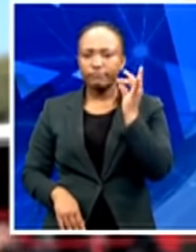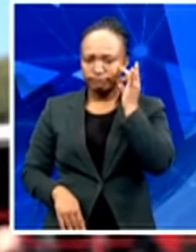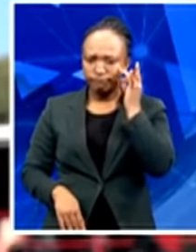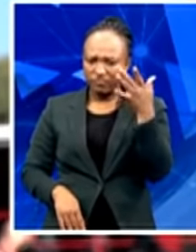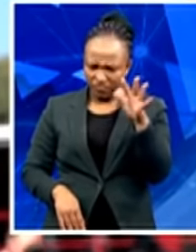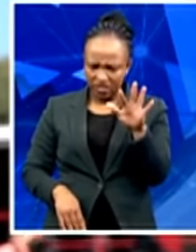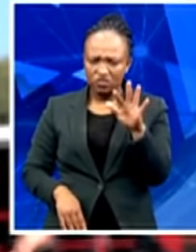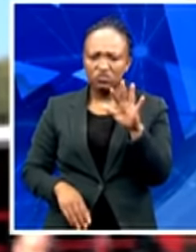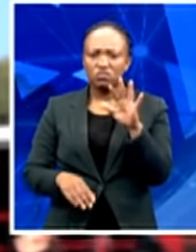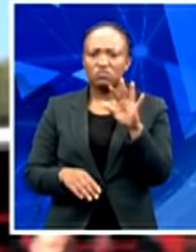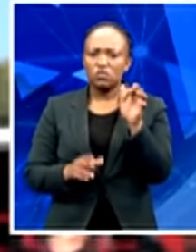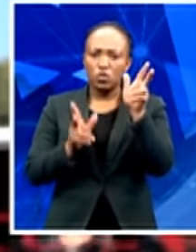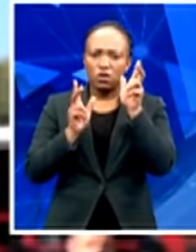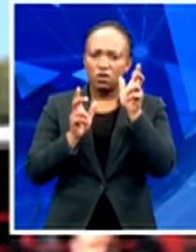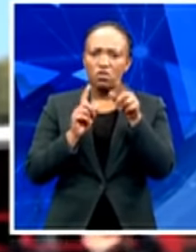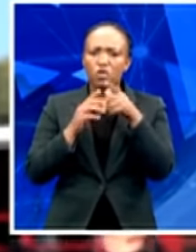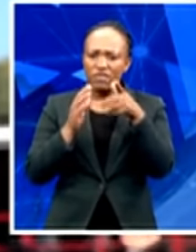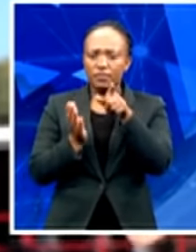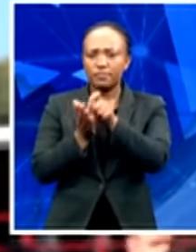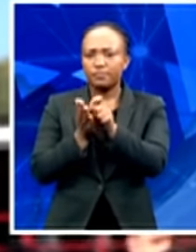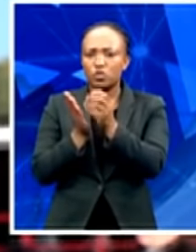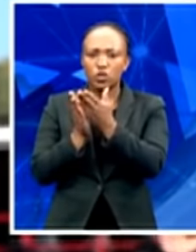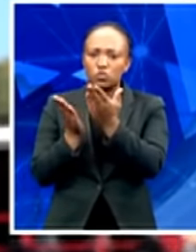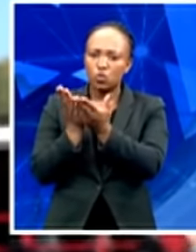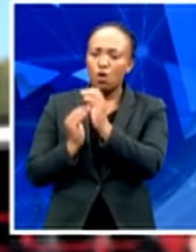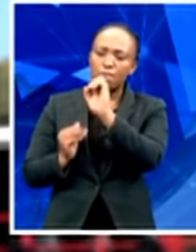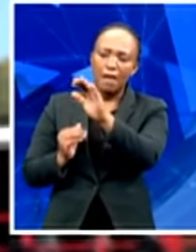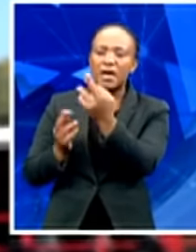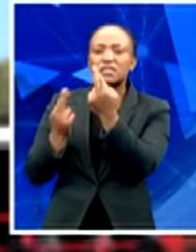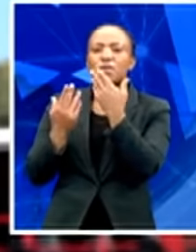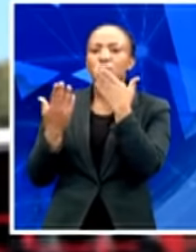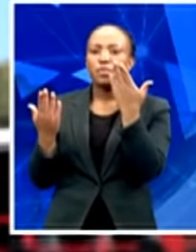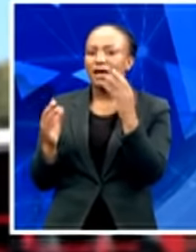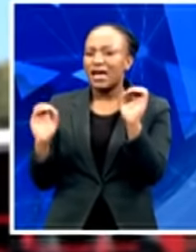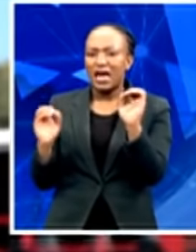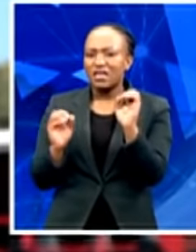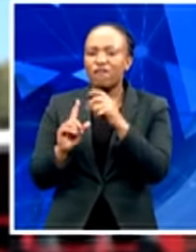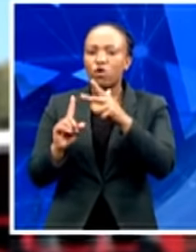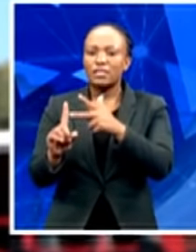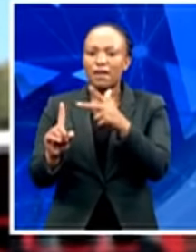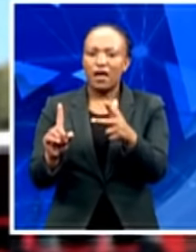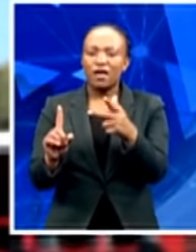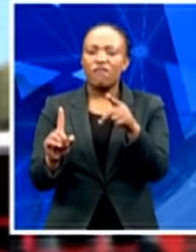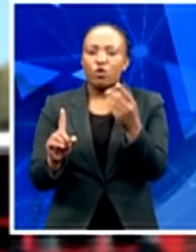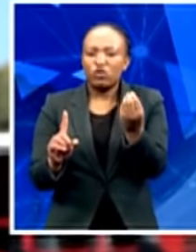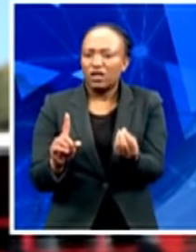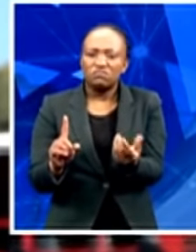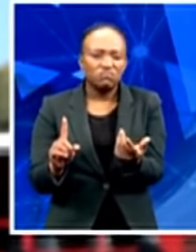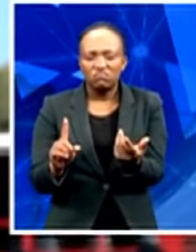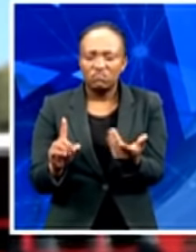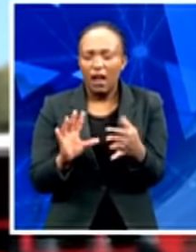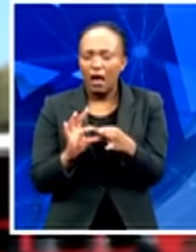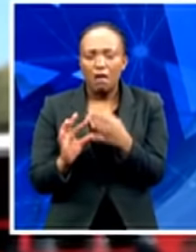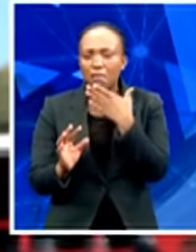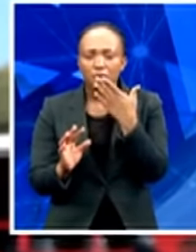the school. They've not responded to us. So it's got nothing to do with the discipline of a child. That's not if racism is how they discipline our children, then we've got